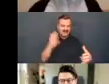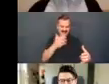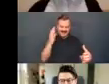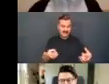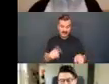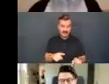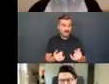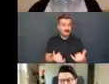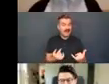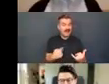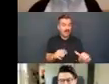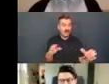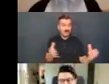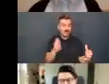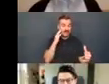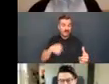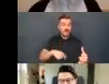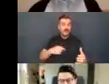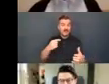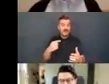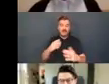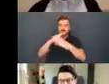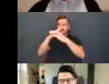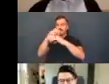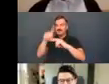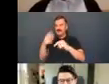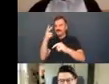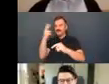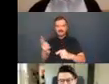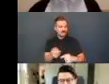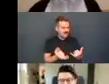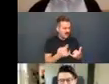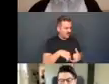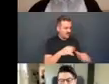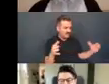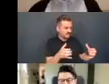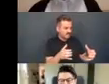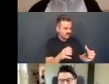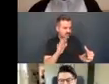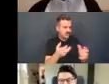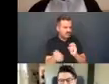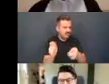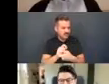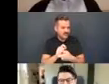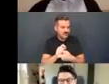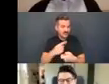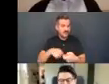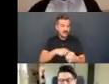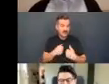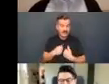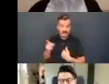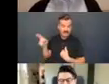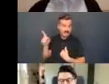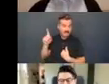And when we were locked out, all of a sudden we have a movement now, um, with political clout, um,